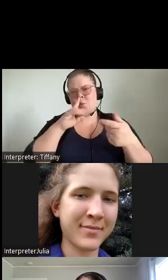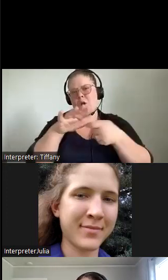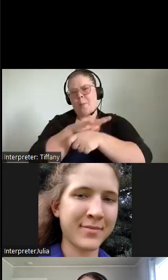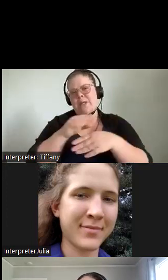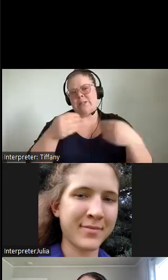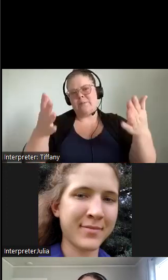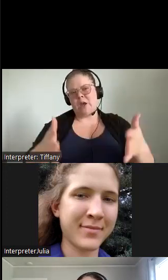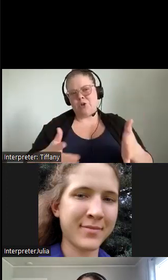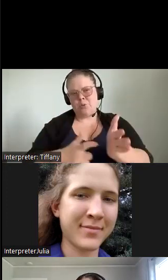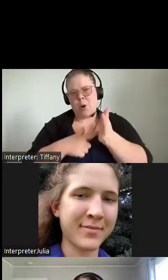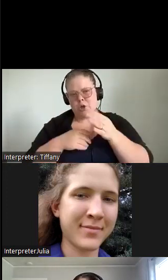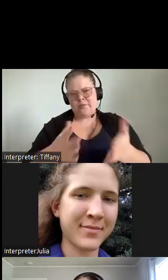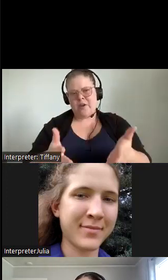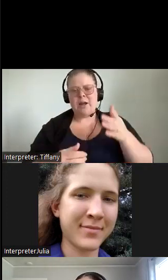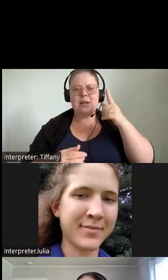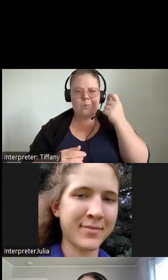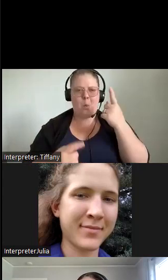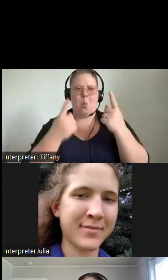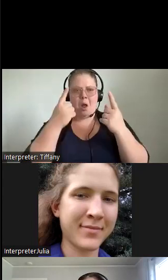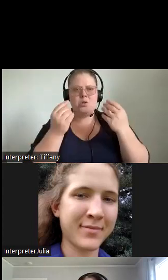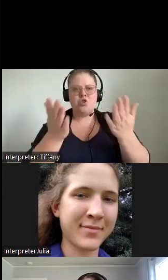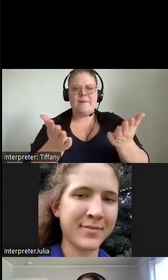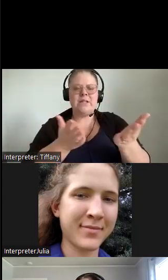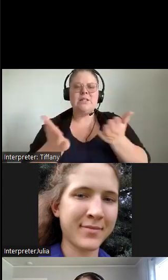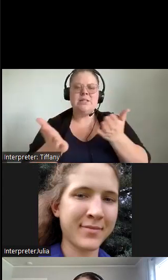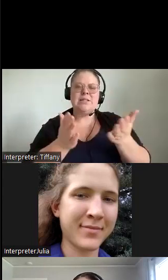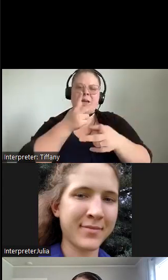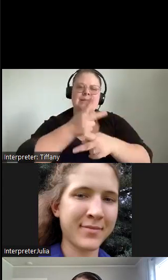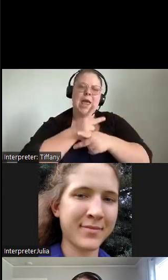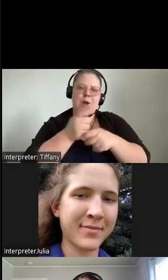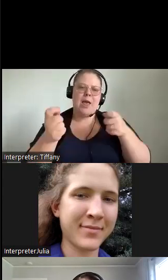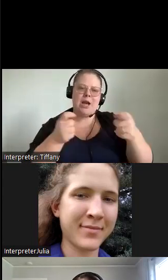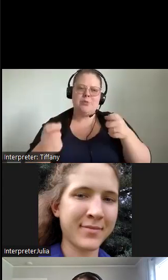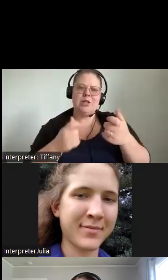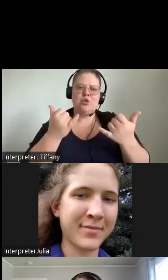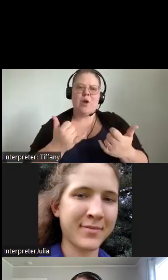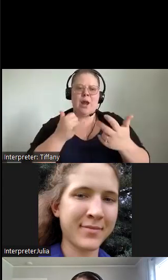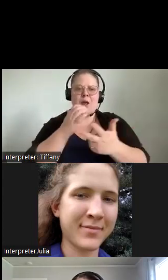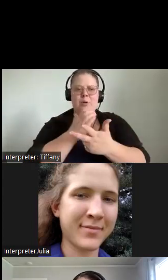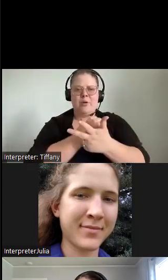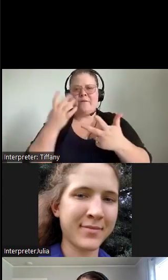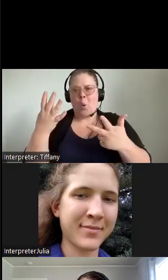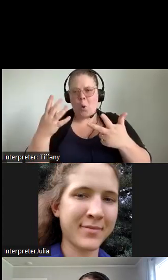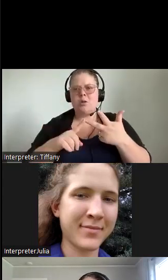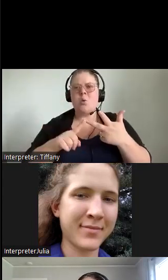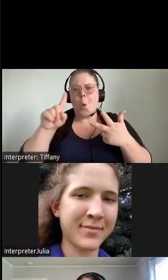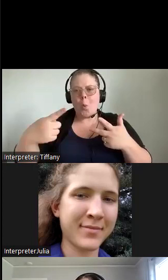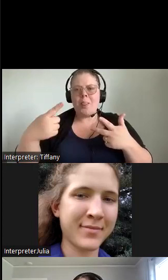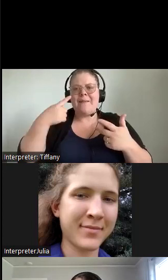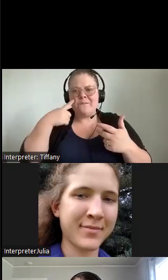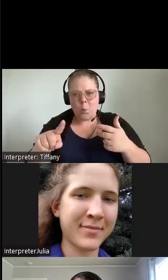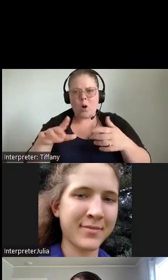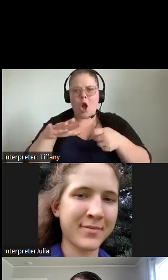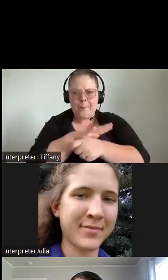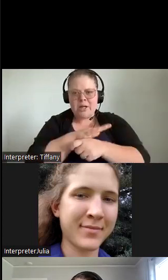to provide. Care management is one of those. And so chapter 4 at this point is only applying to those comprehensive providers that are required to